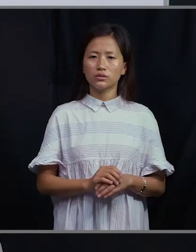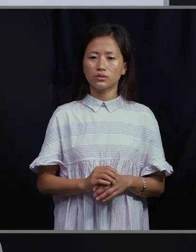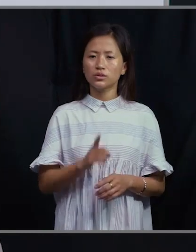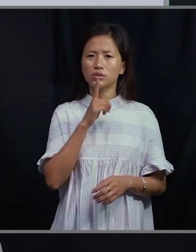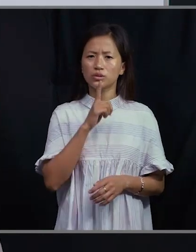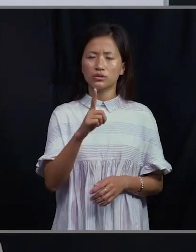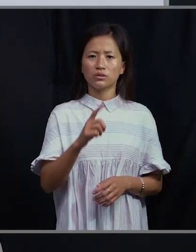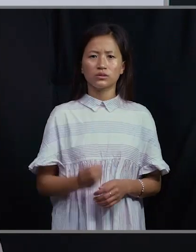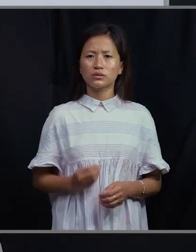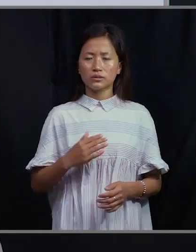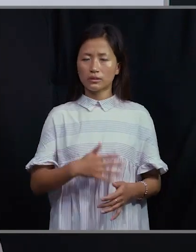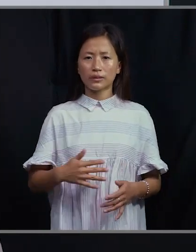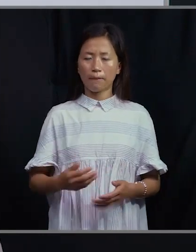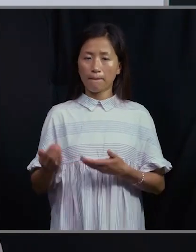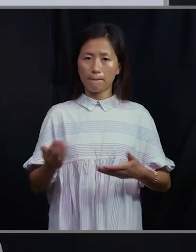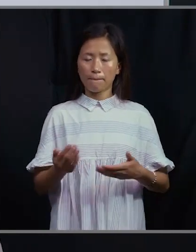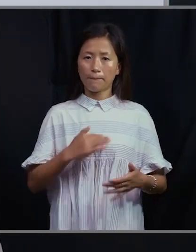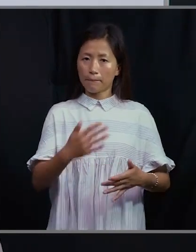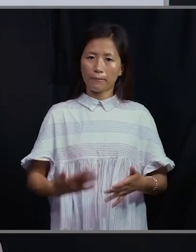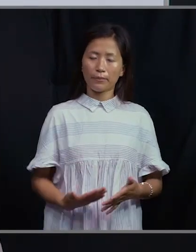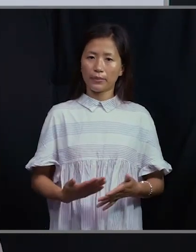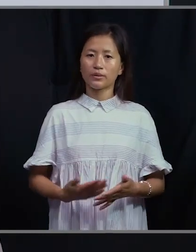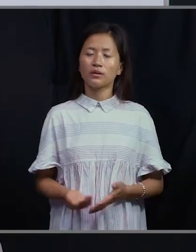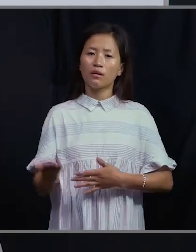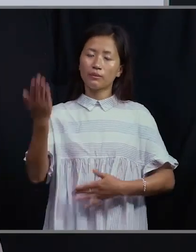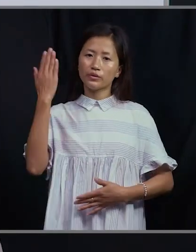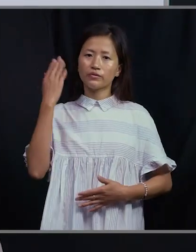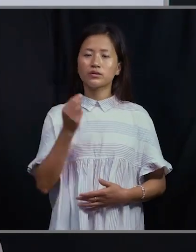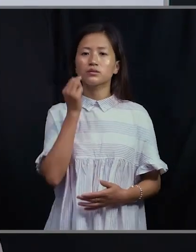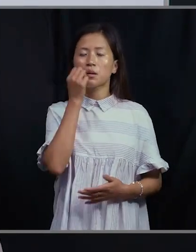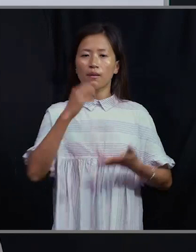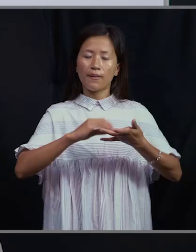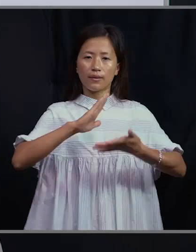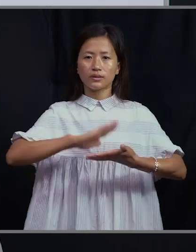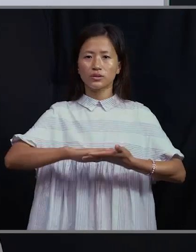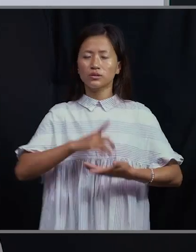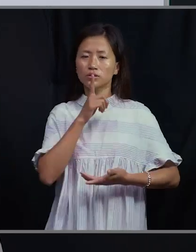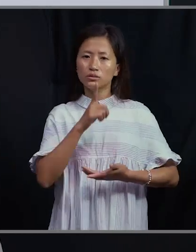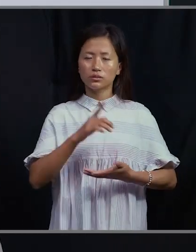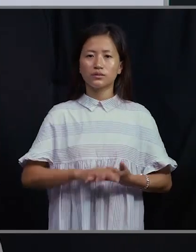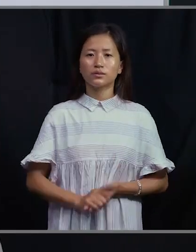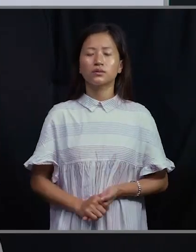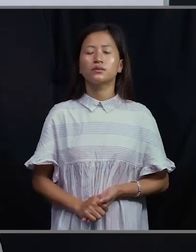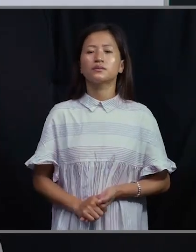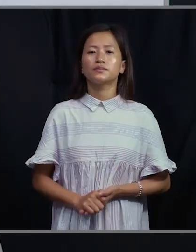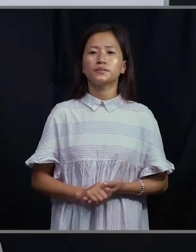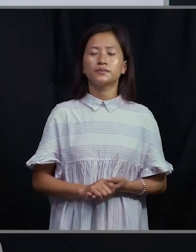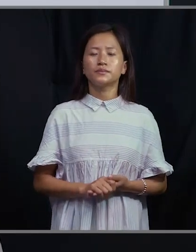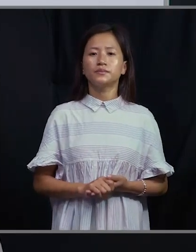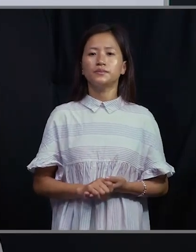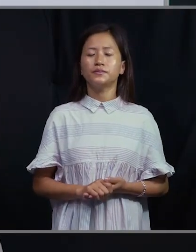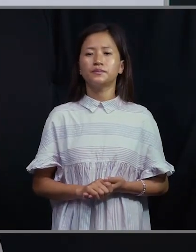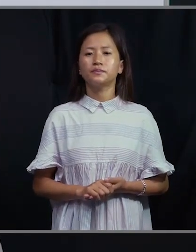she is not pregnant with with her previous husband. In order to ensure that she is not pregnant with her